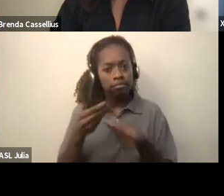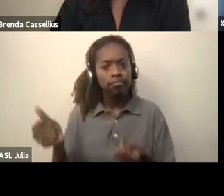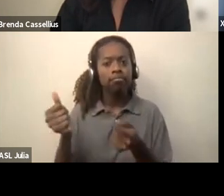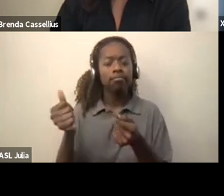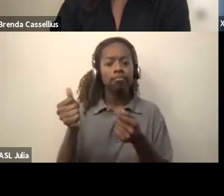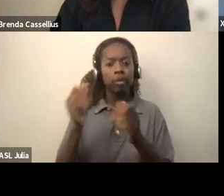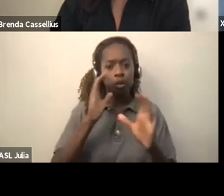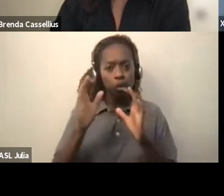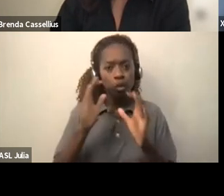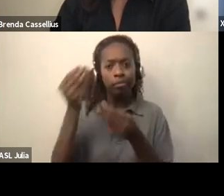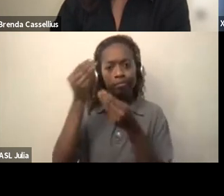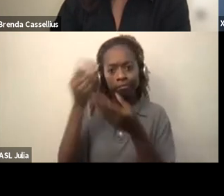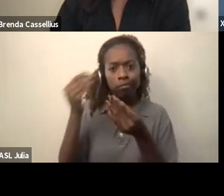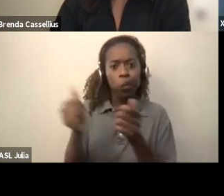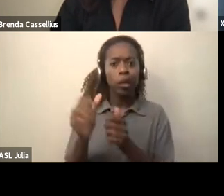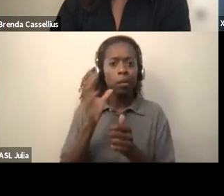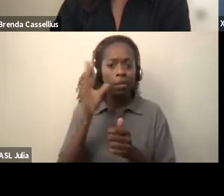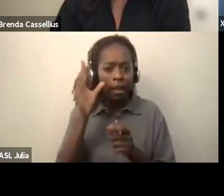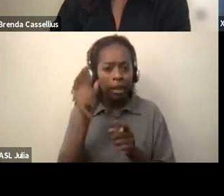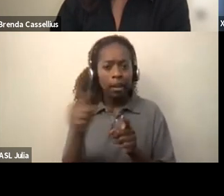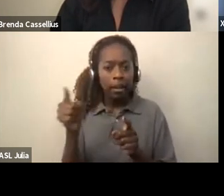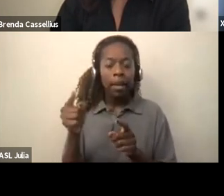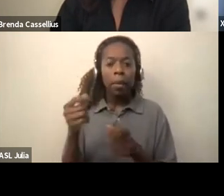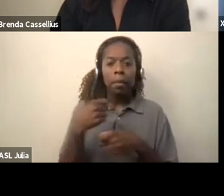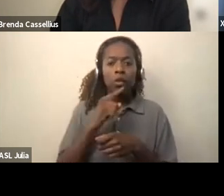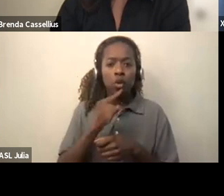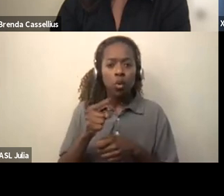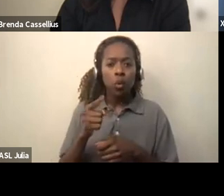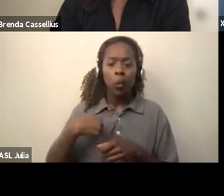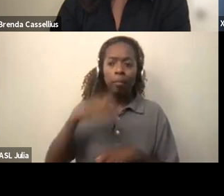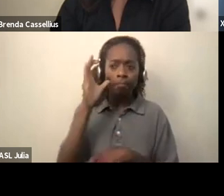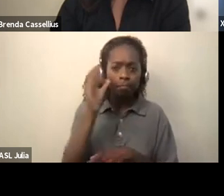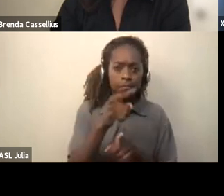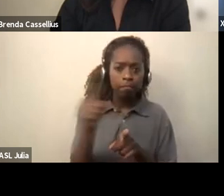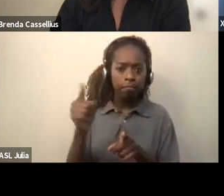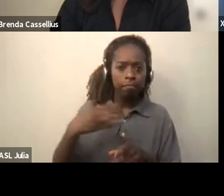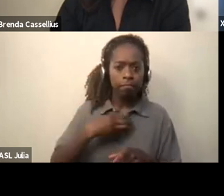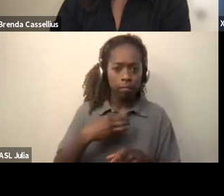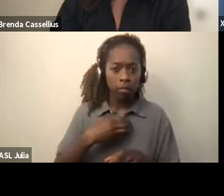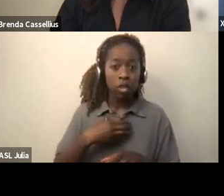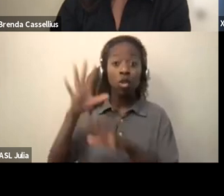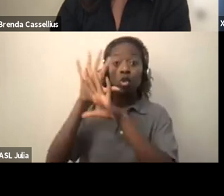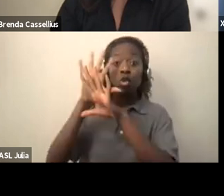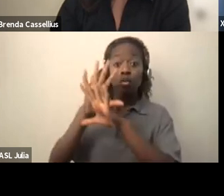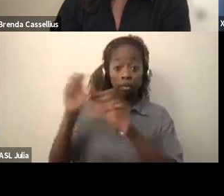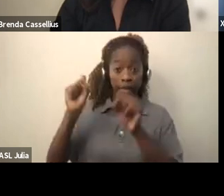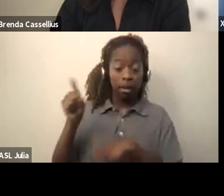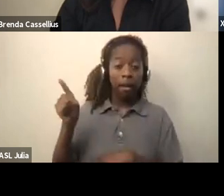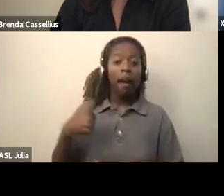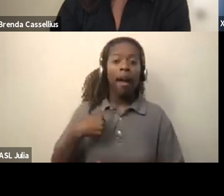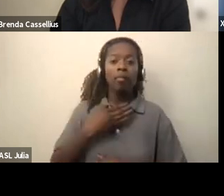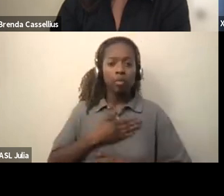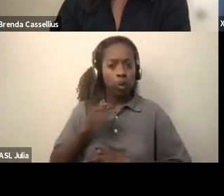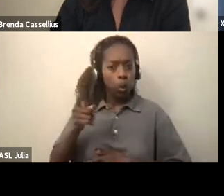with our parents and make sure they are heard and respected so superintendent i really appreciate that you're being